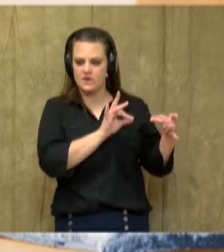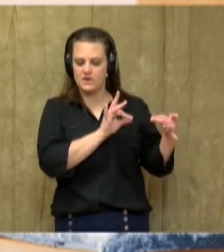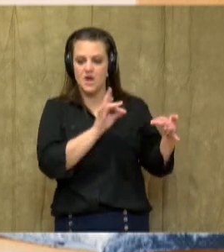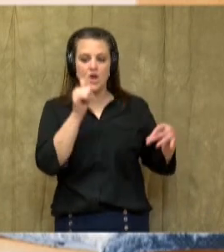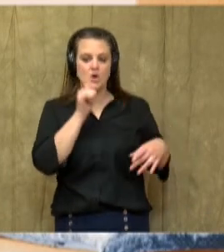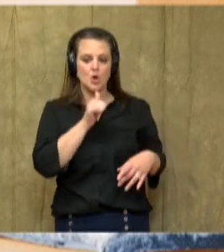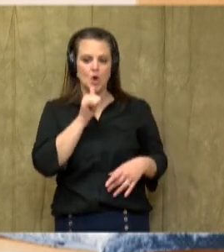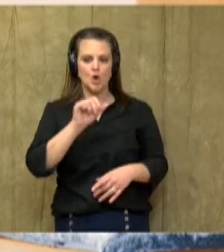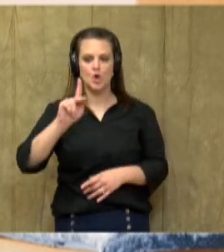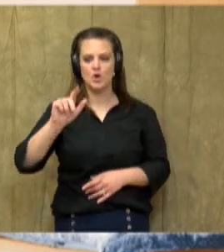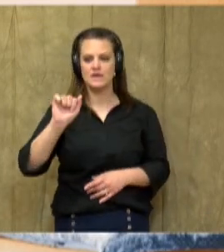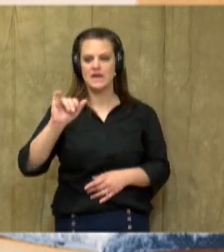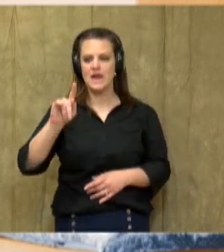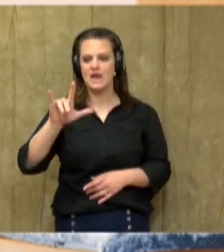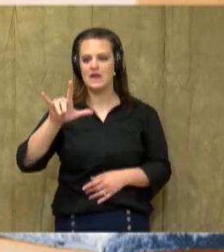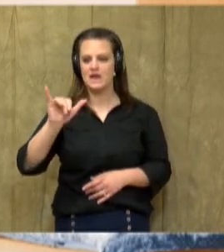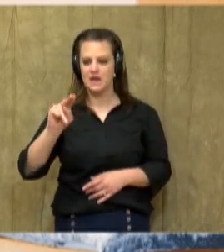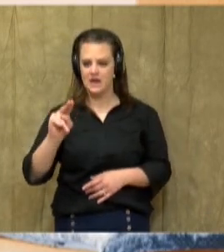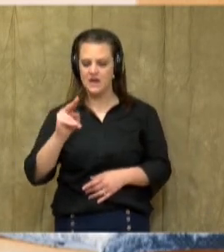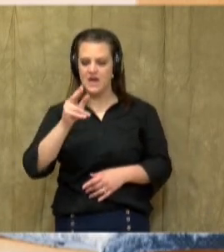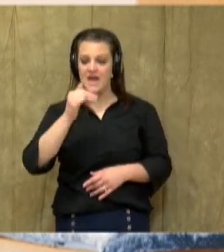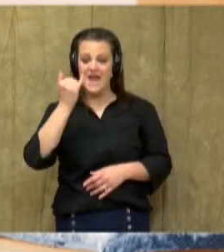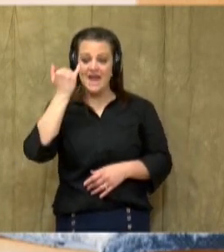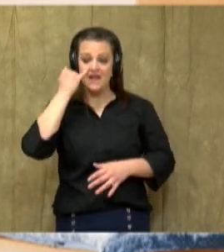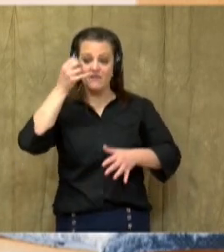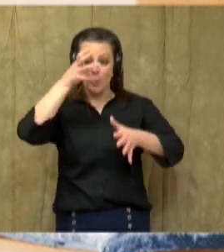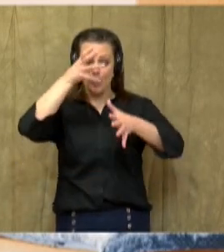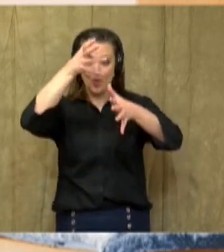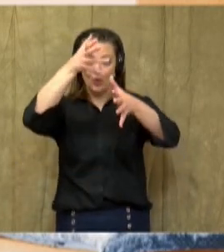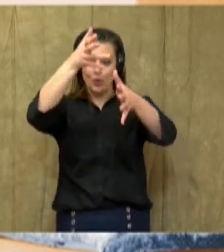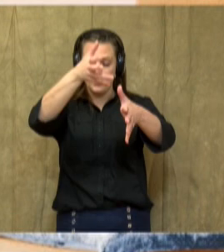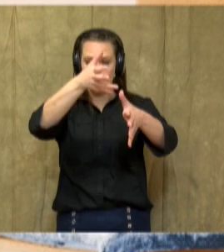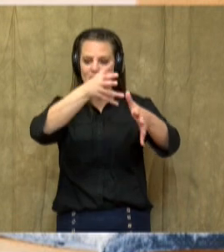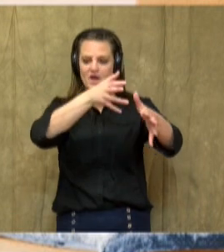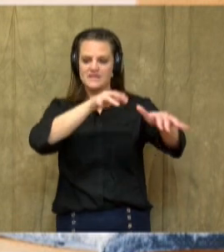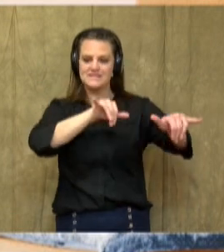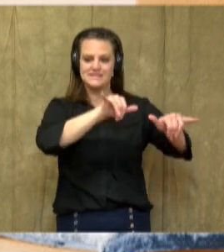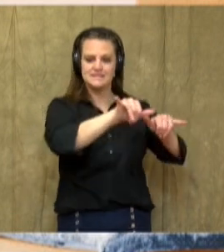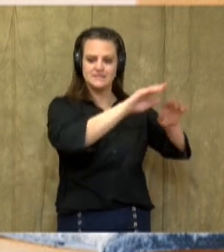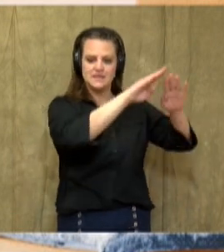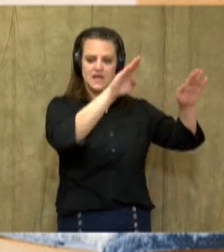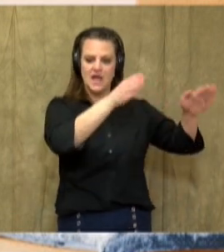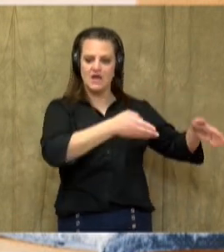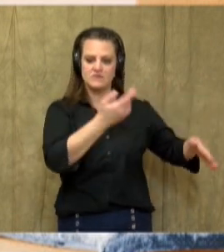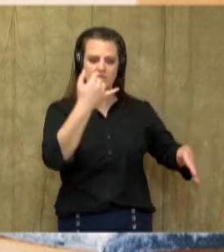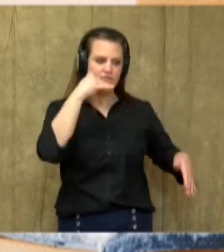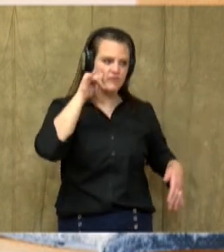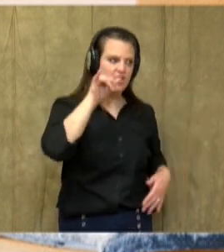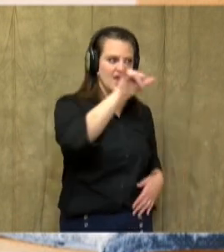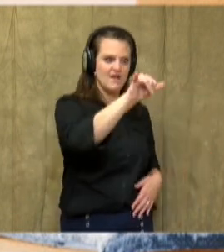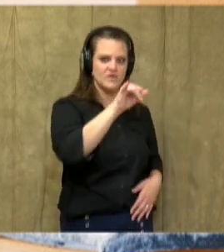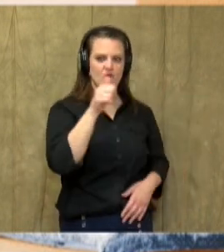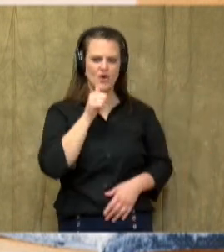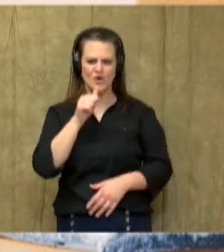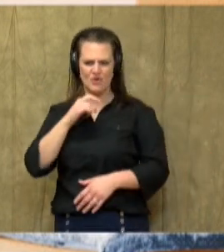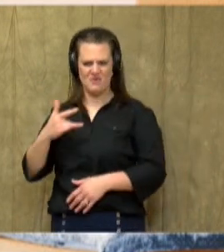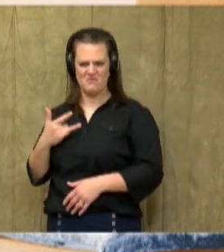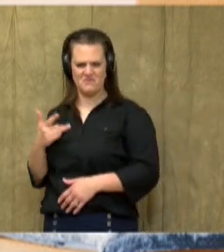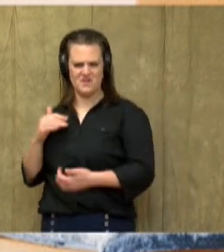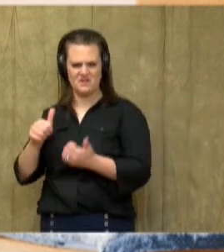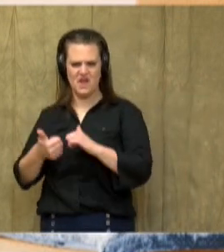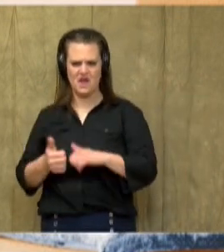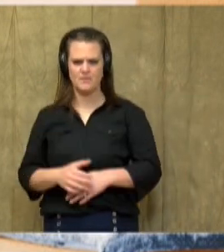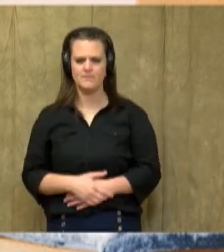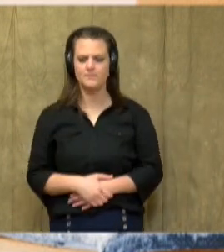Caitlin feel if Grandpa Joe moved in with her family permanently? Support your answer. So we have to restate